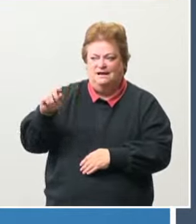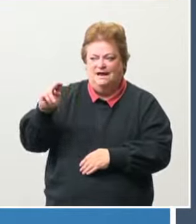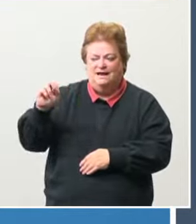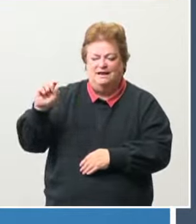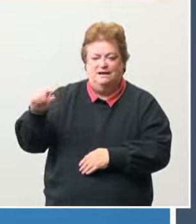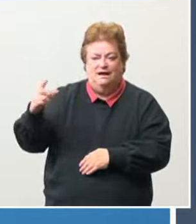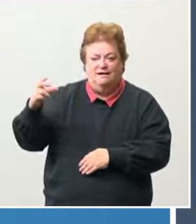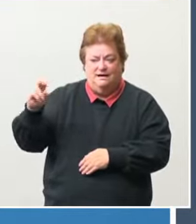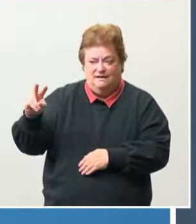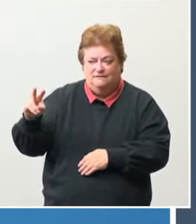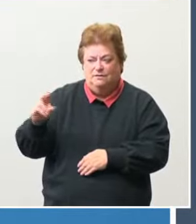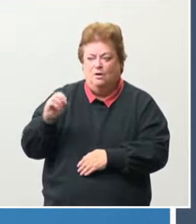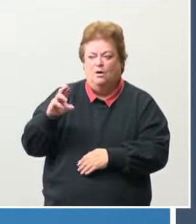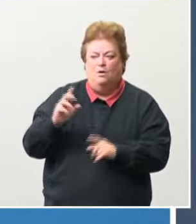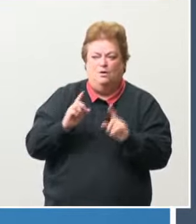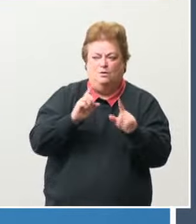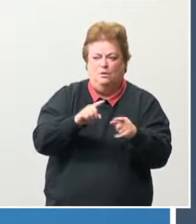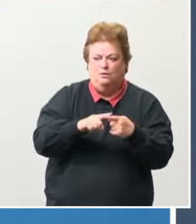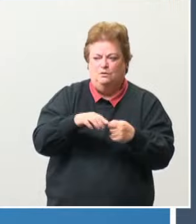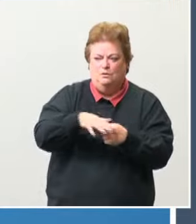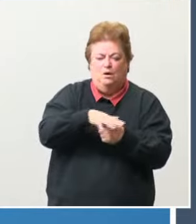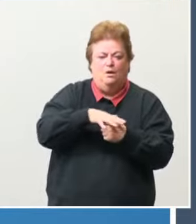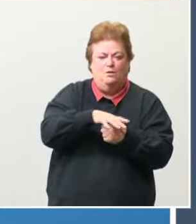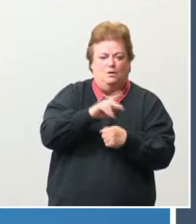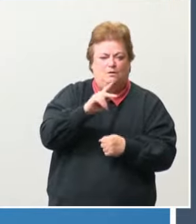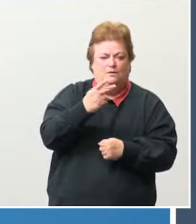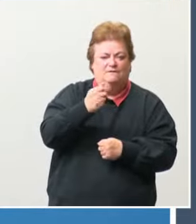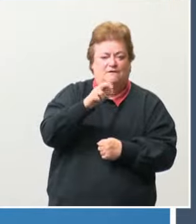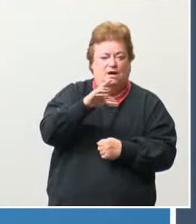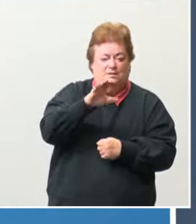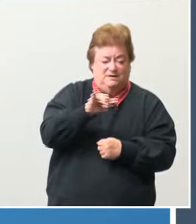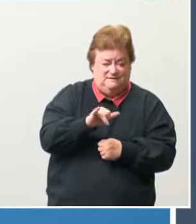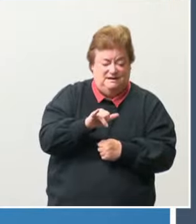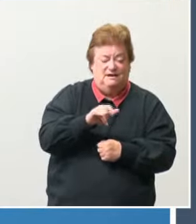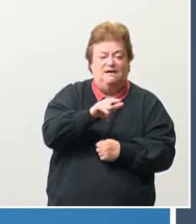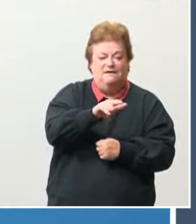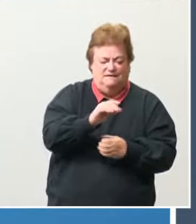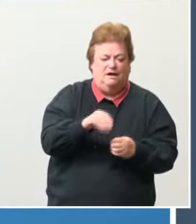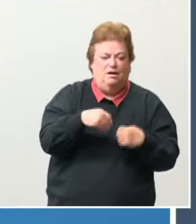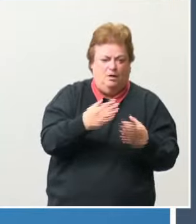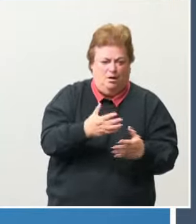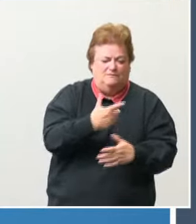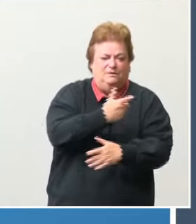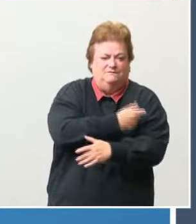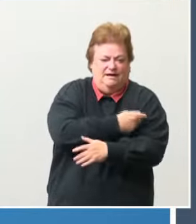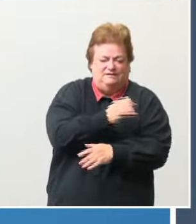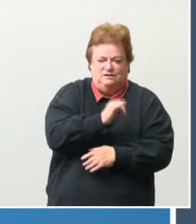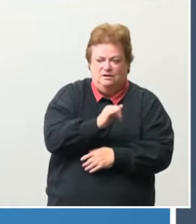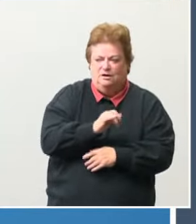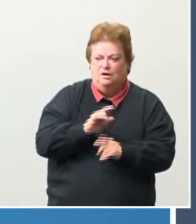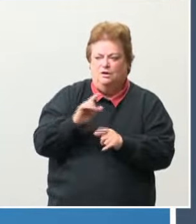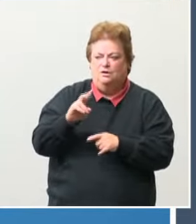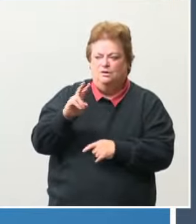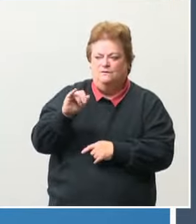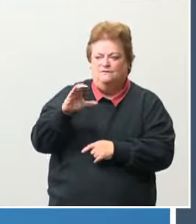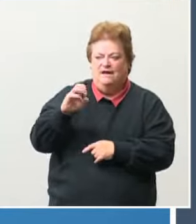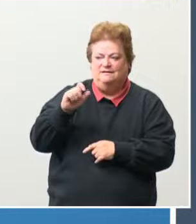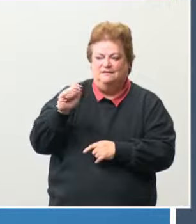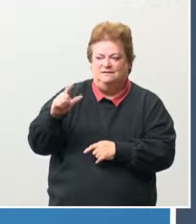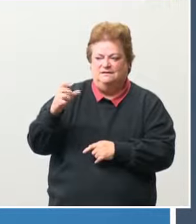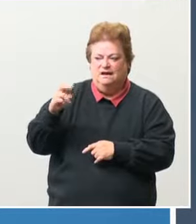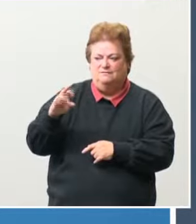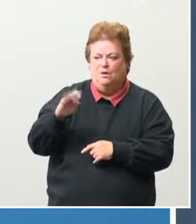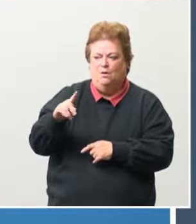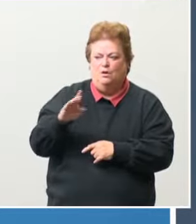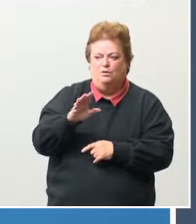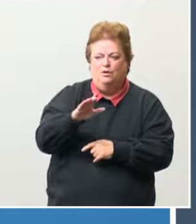covid19.lincoln.ne.gov or go to your local pharmacies who are also offering vaccine. Go to vaccines.gov or text your